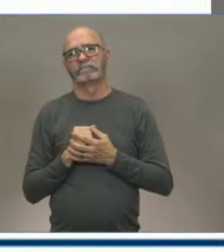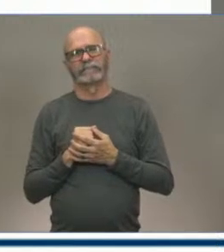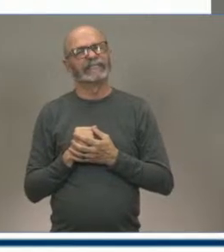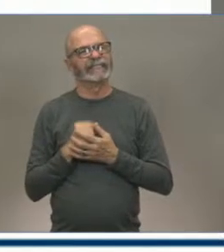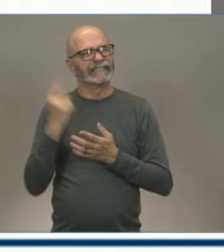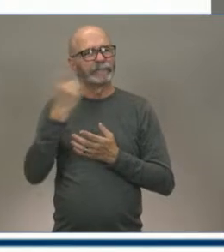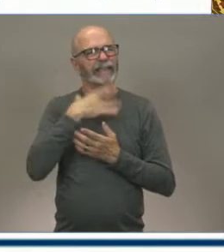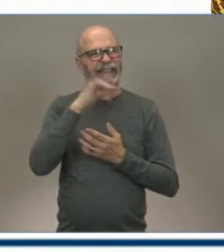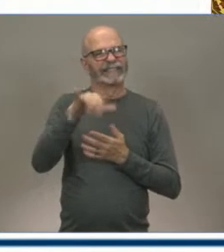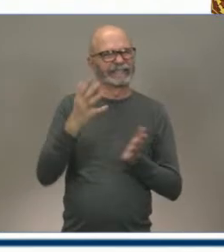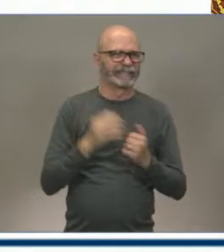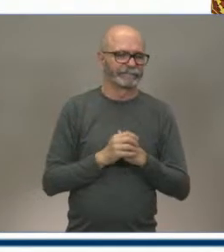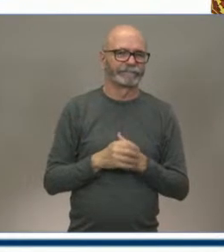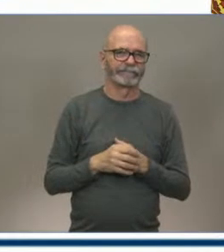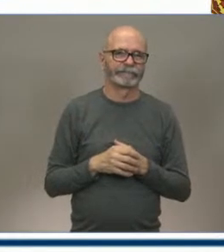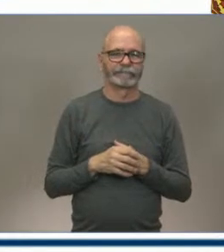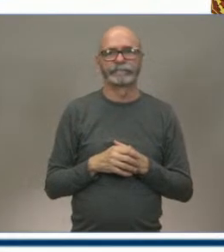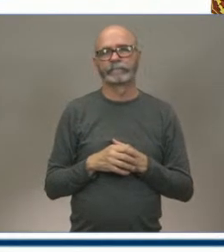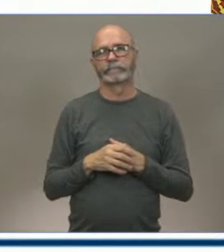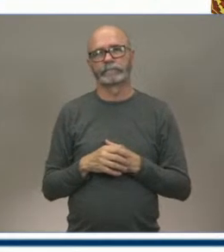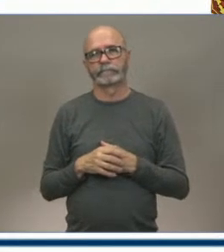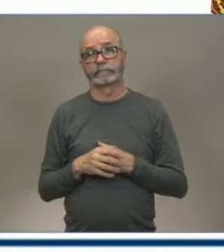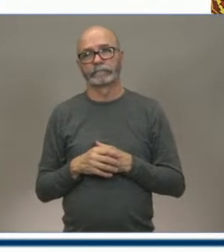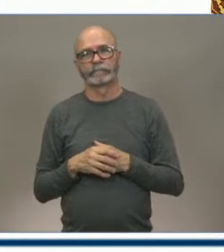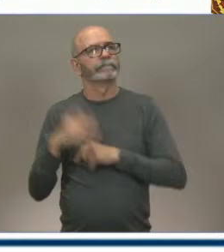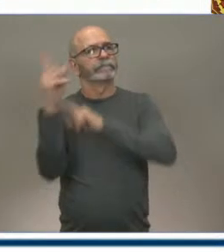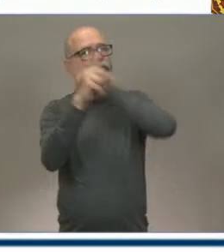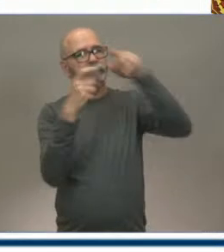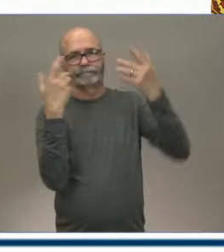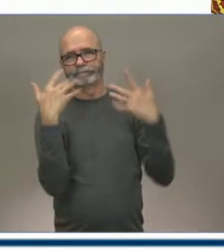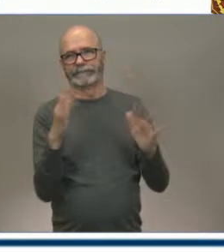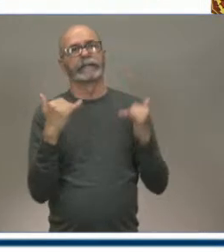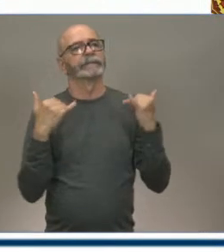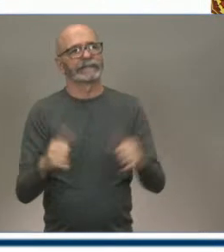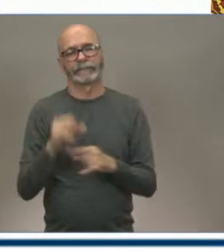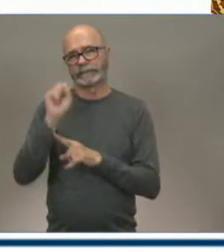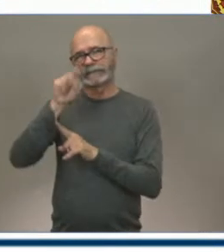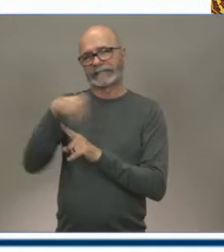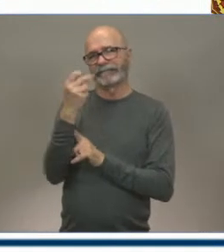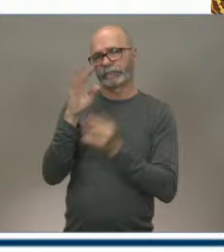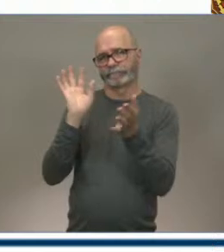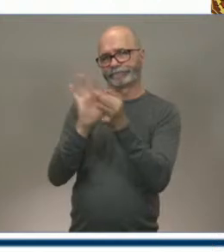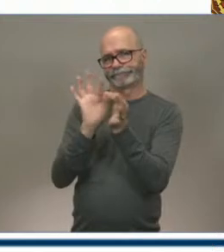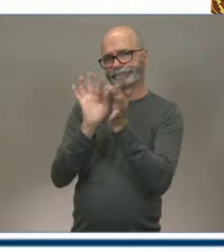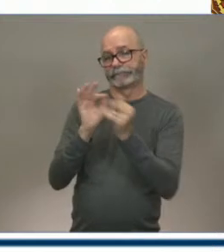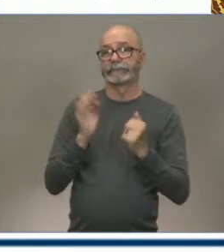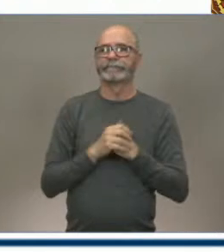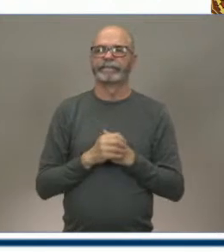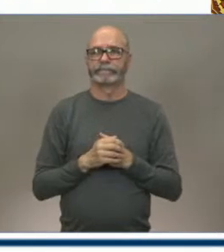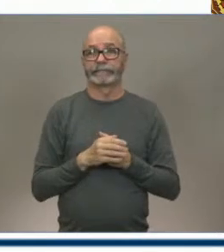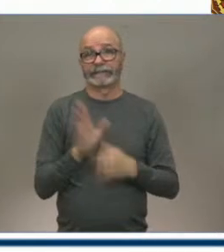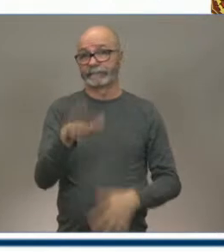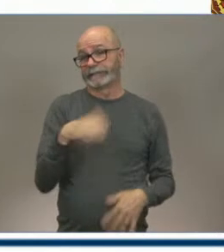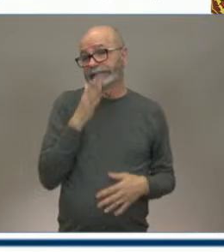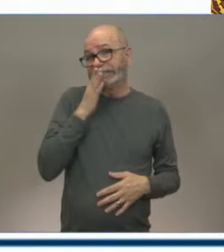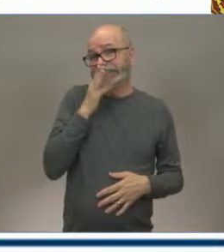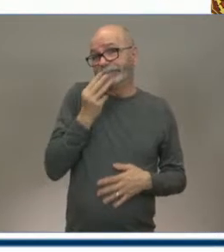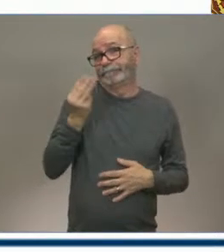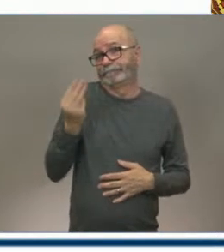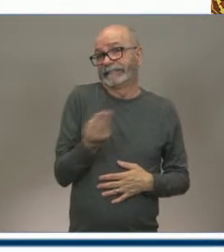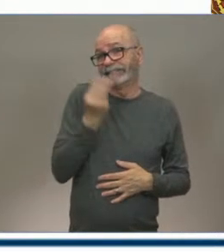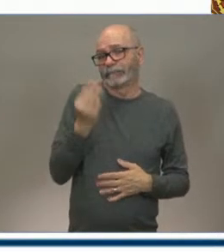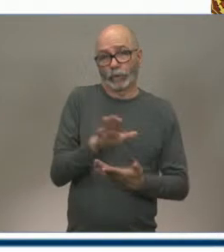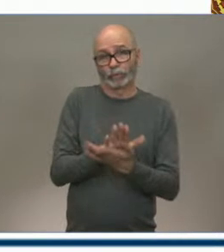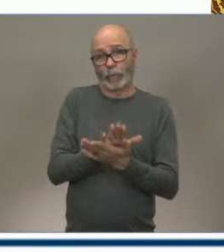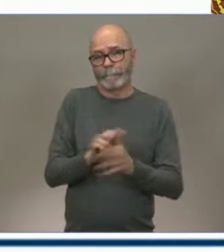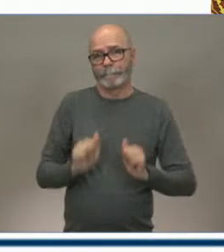things. That's all the time we have for questions. Go ahead, Premier. Thank you, Tina. Monday is a big day in our province as schools will begin to open again. To